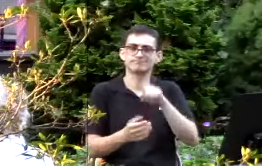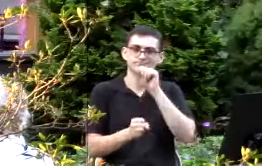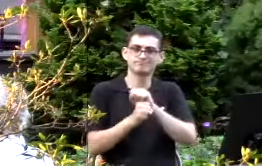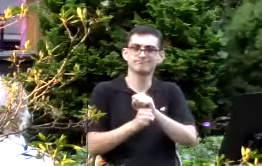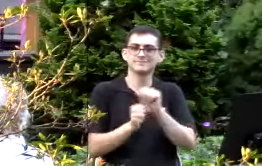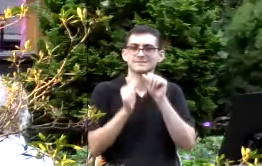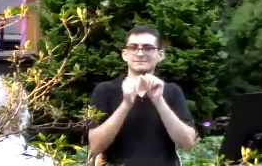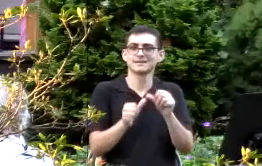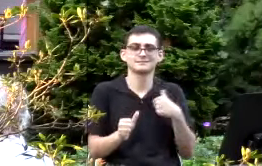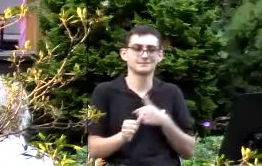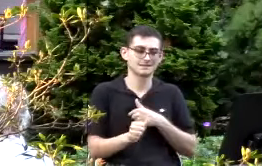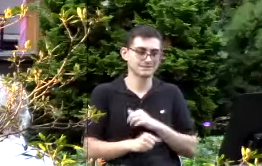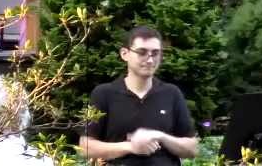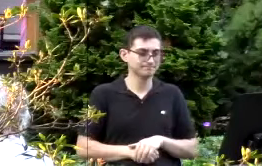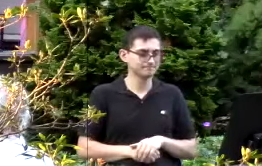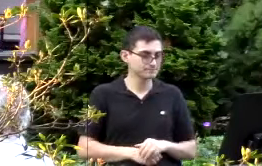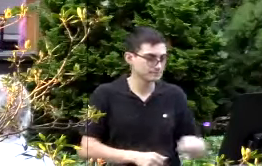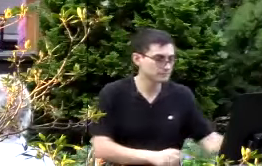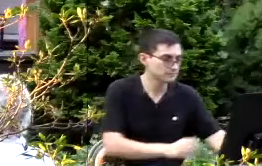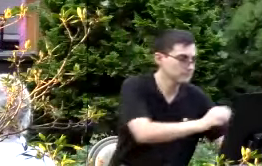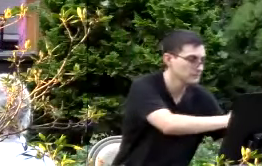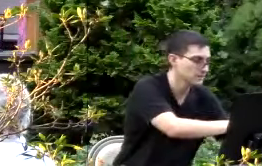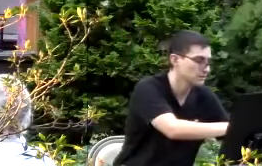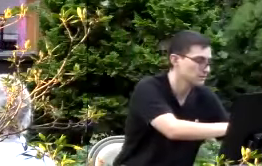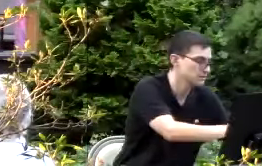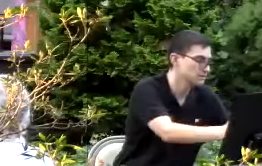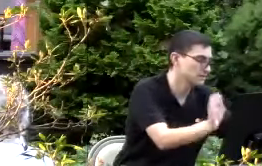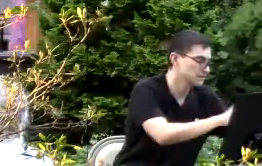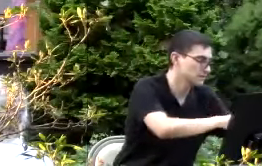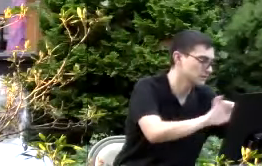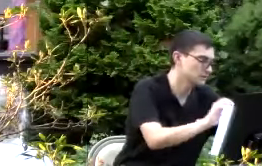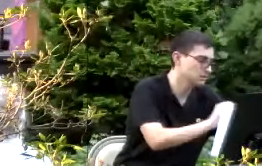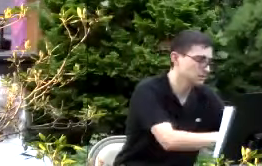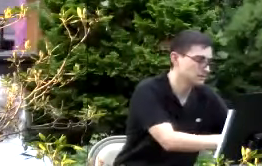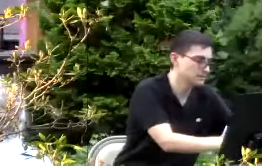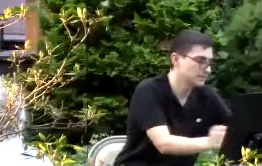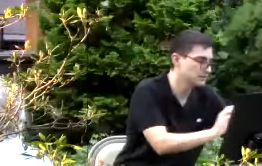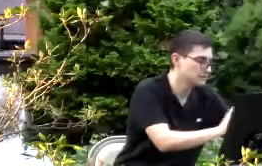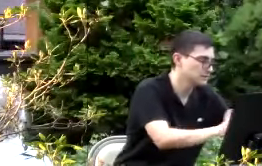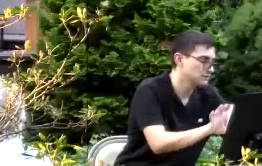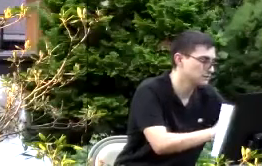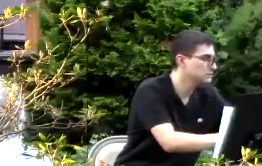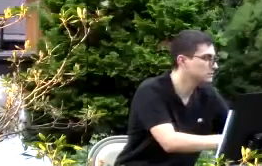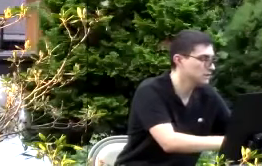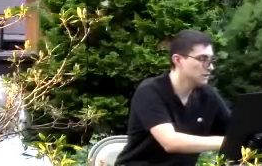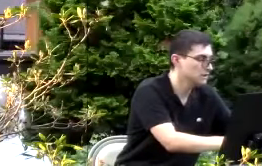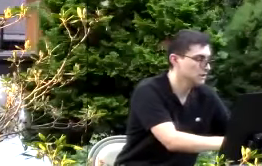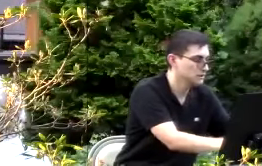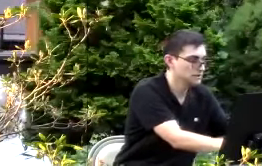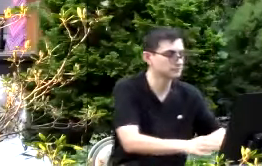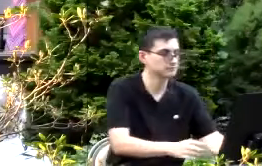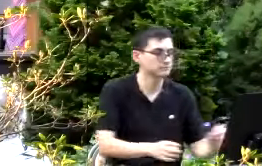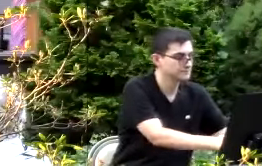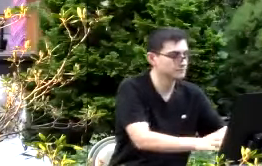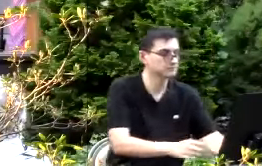And please, together. Ruch atah Adonai Eloheinu melech haolam hamotzi